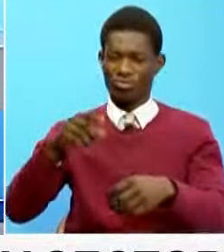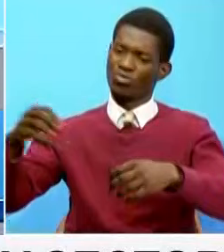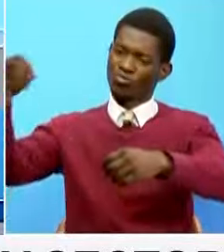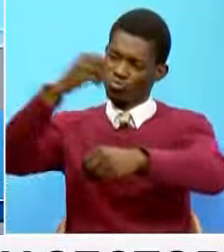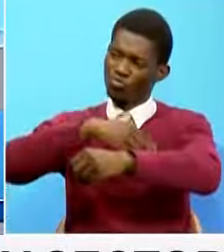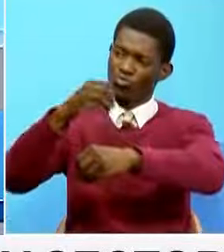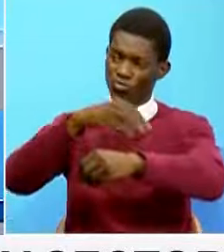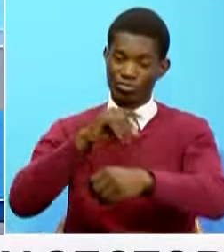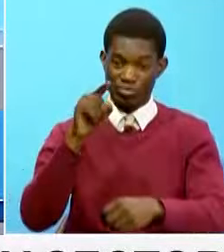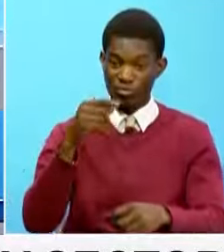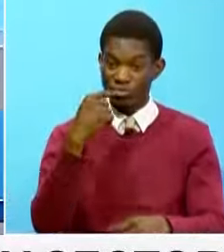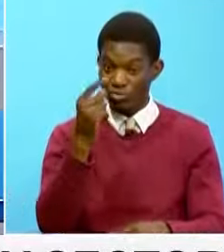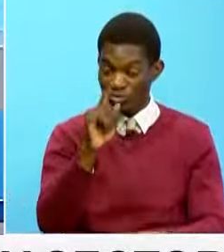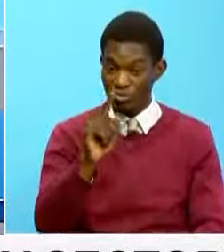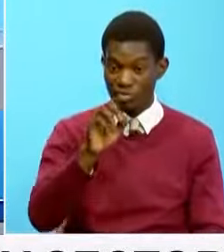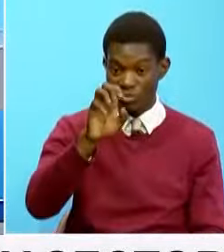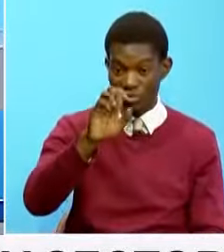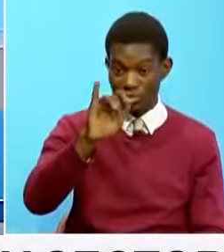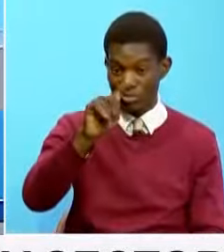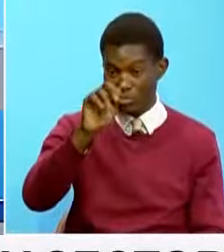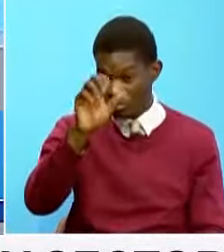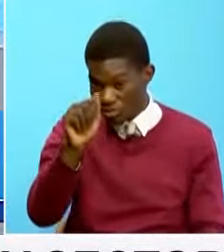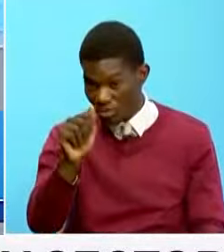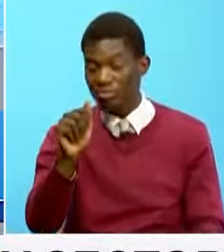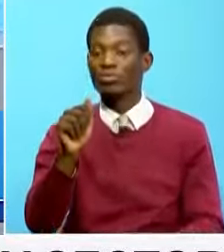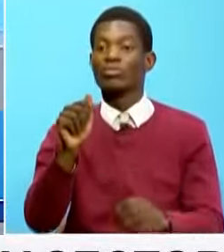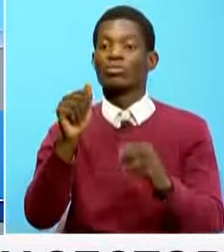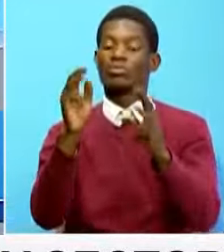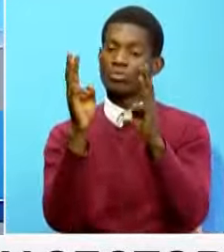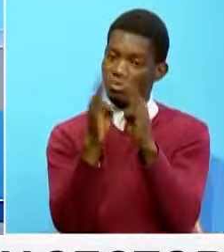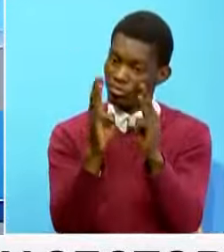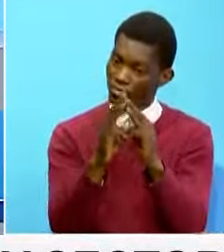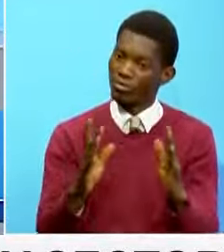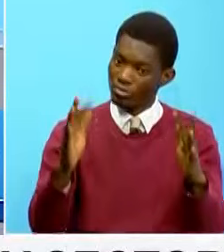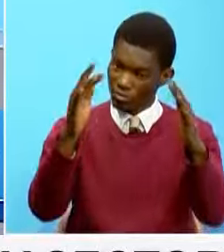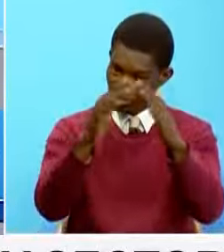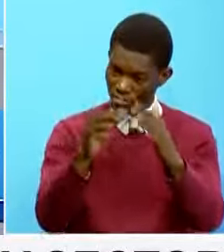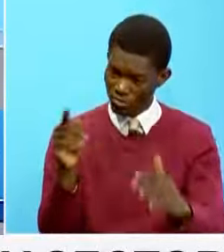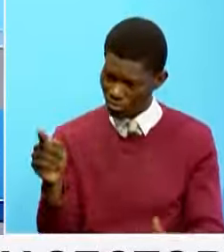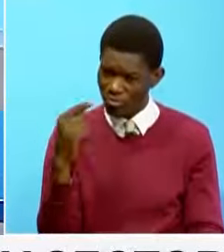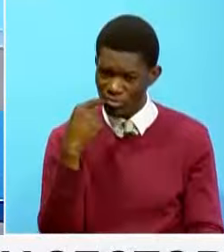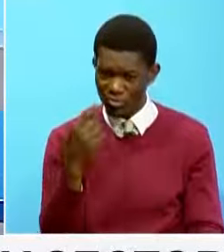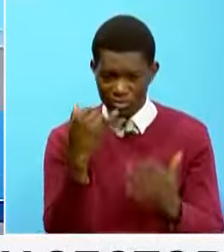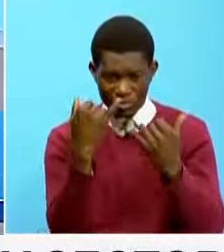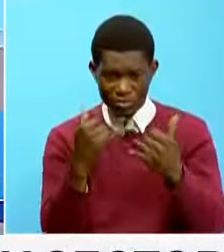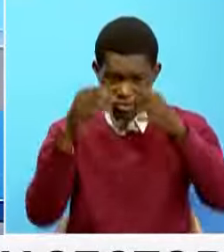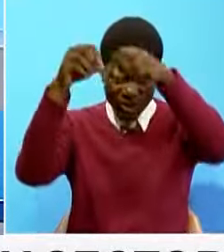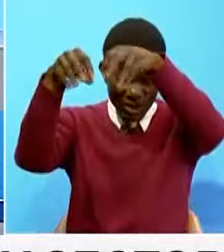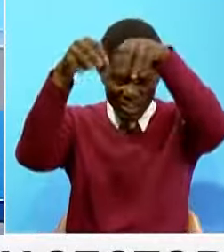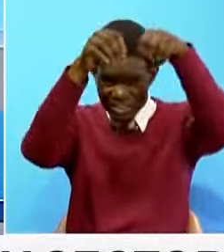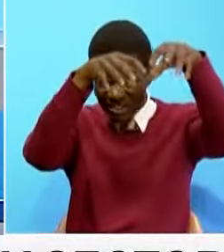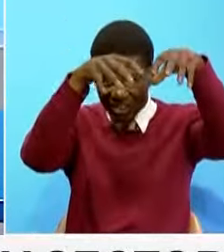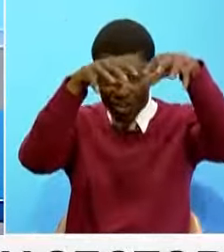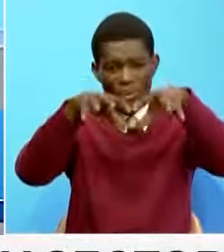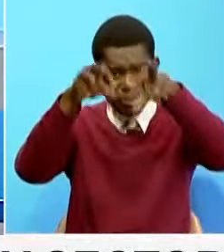Industry Transparency Alliance Employment Forum, Mr. Walia indicated that the current energy deficit should be